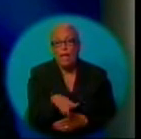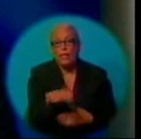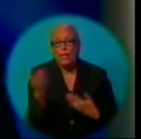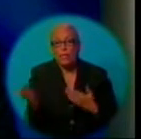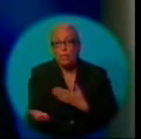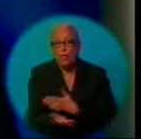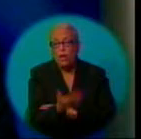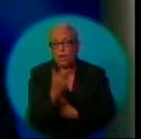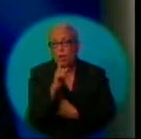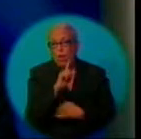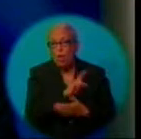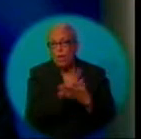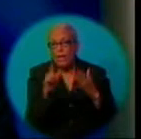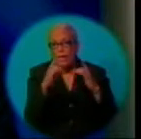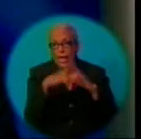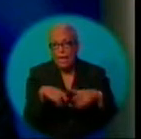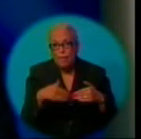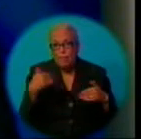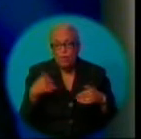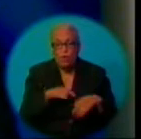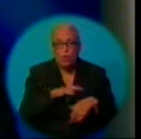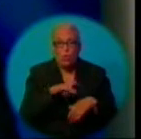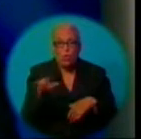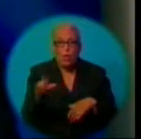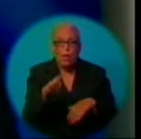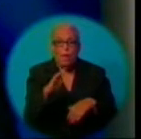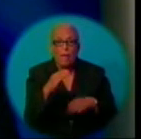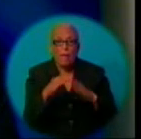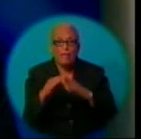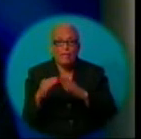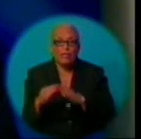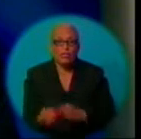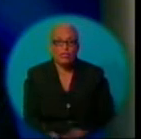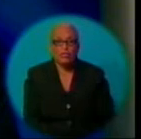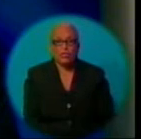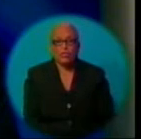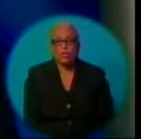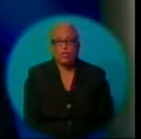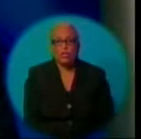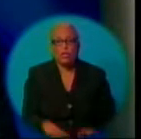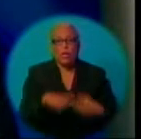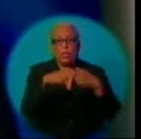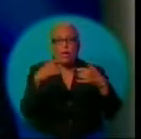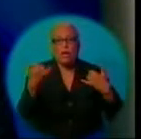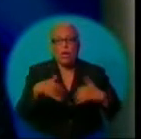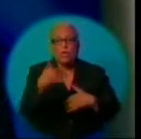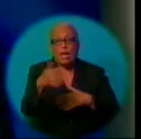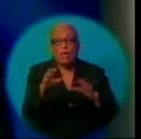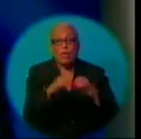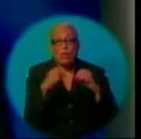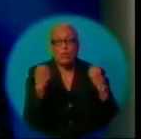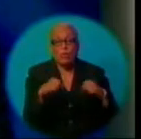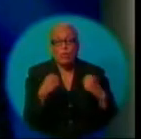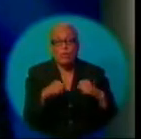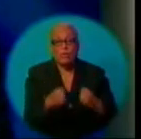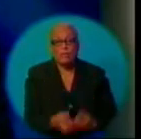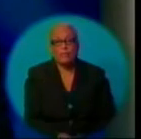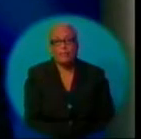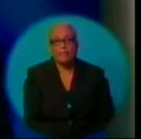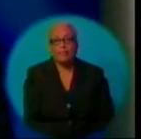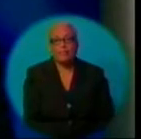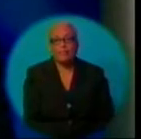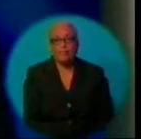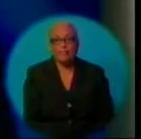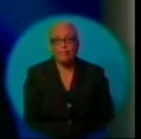Dubai this morning for a one-week camp before heading to Bangladesh. We'll take a break here, but still to come, Champions League